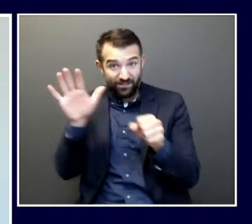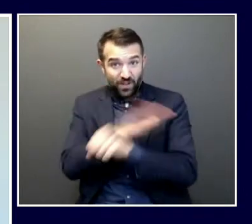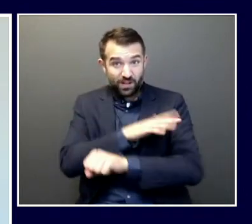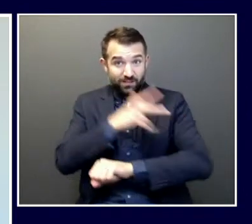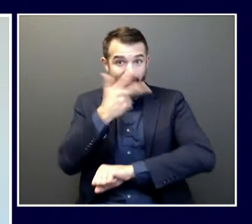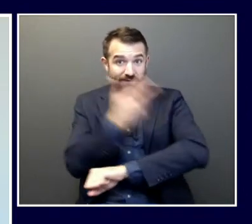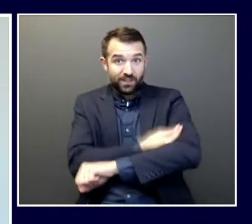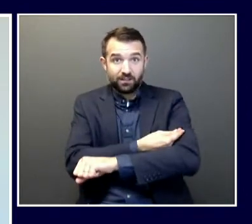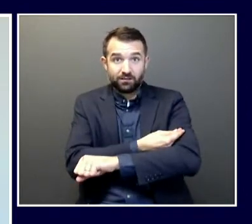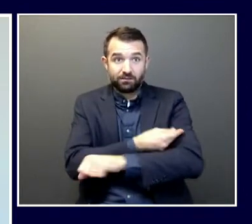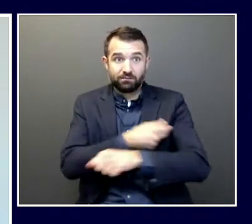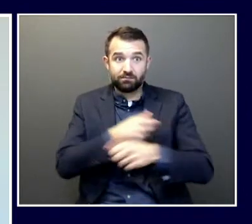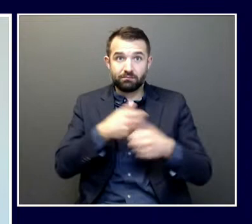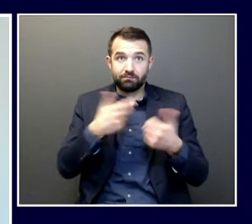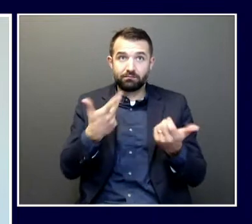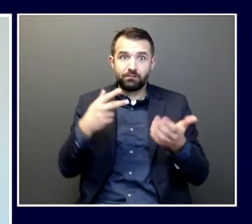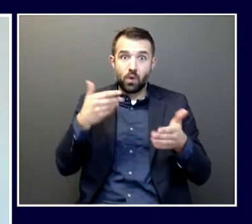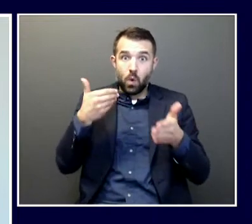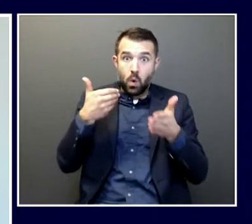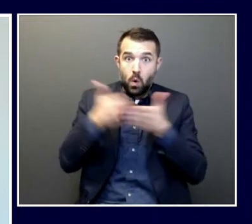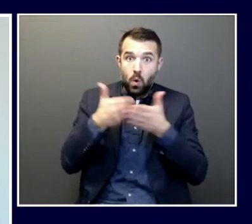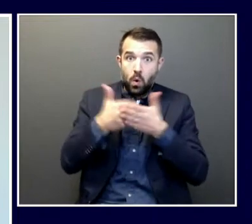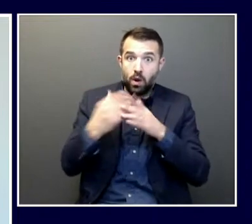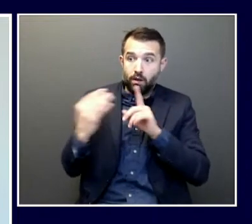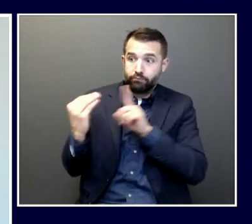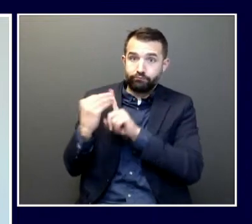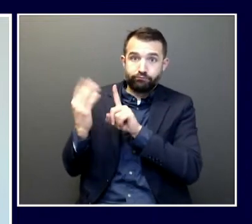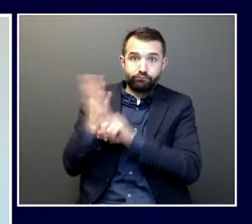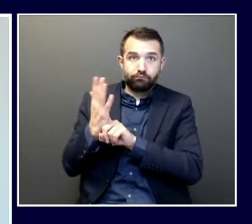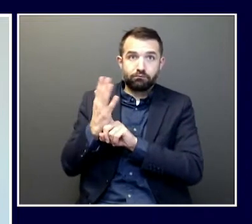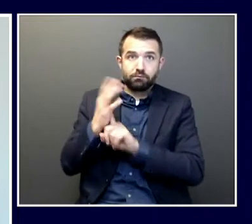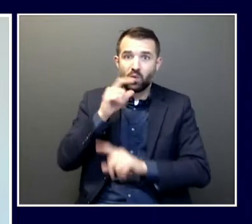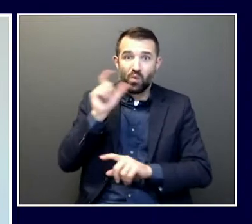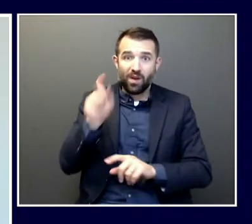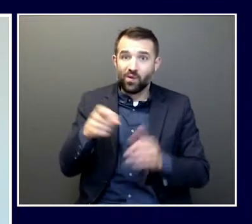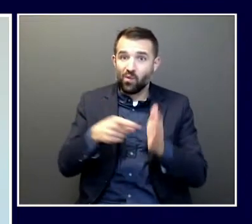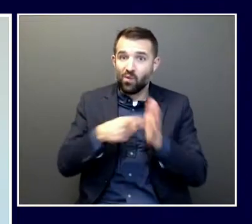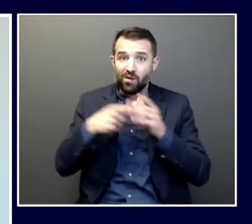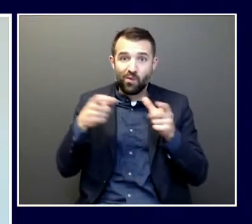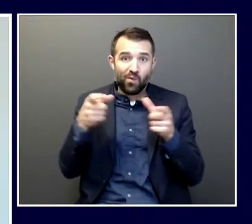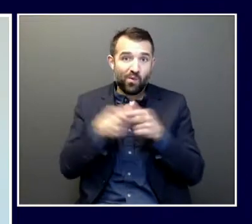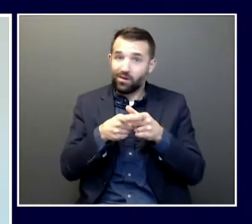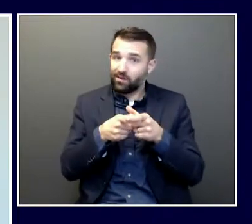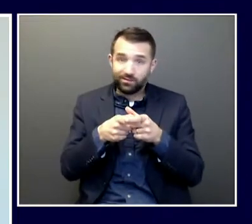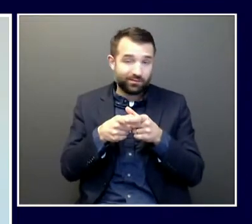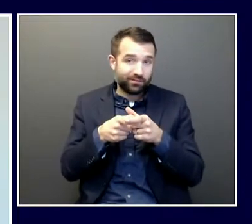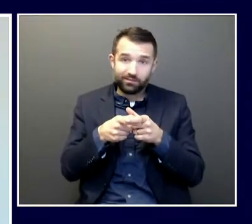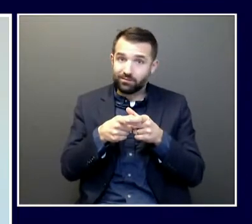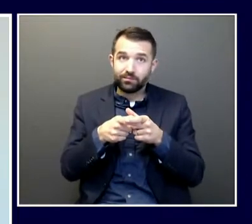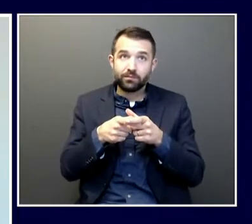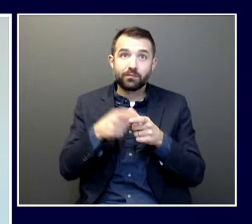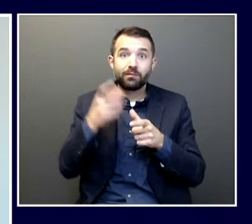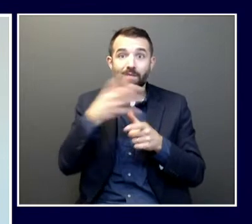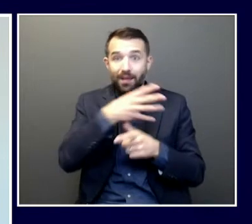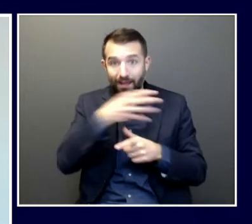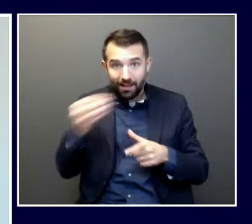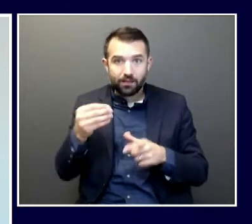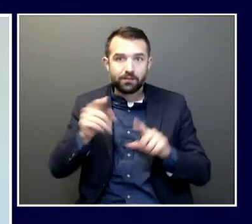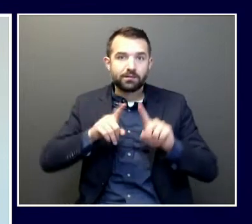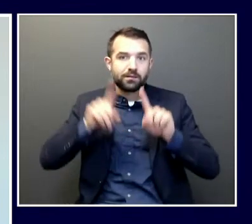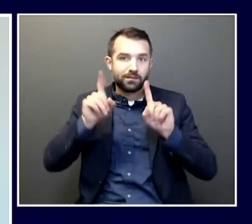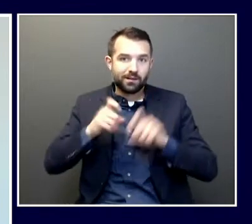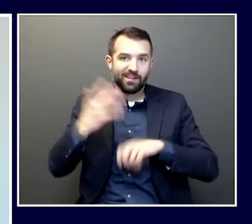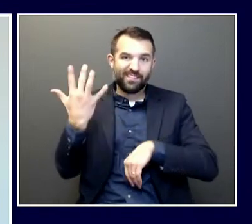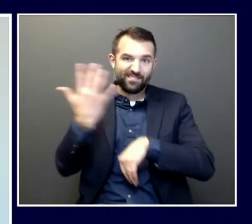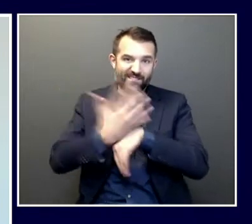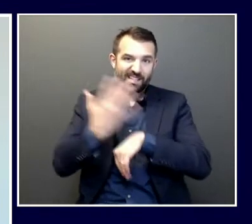contact, they don't have to quarantine if they're fully vaccinated and get tested 5 to 7 days after that exposure.